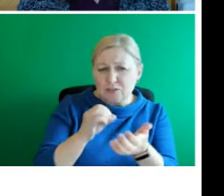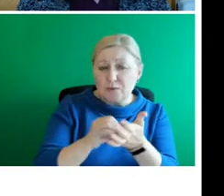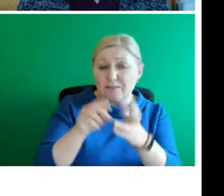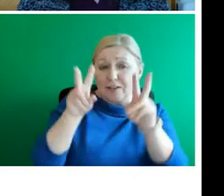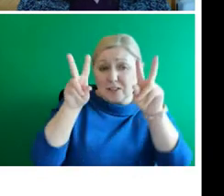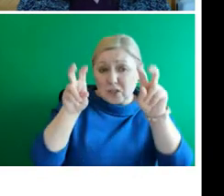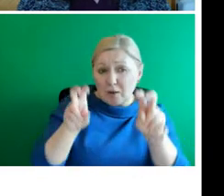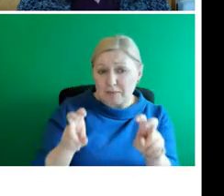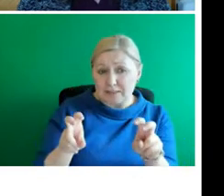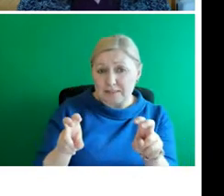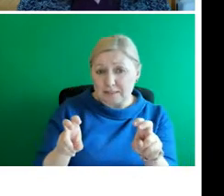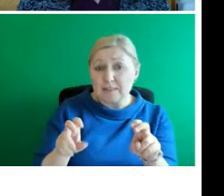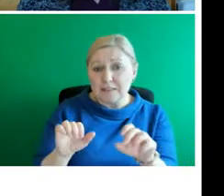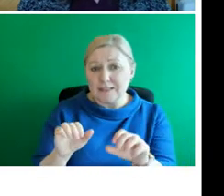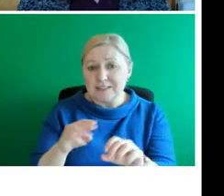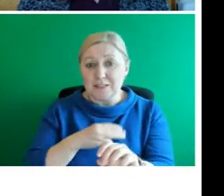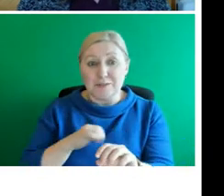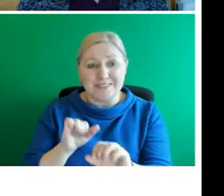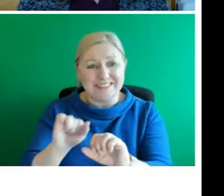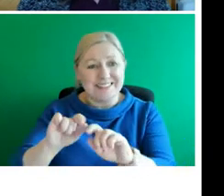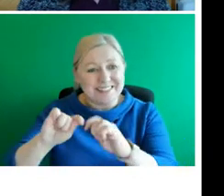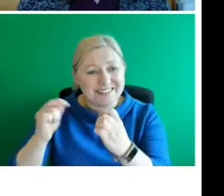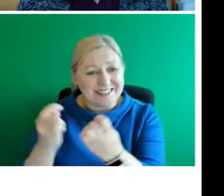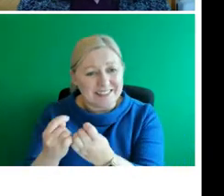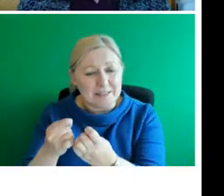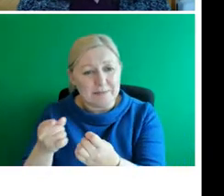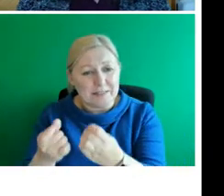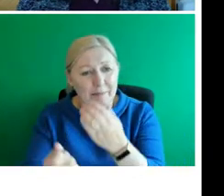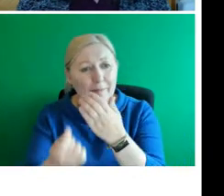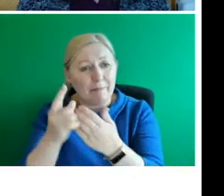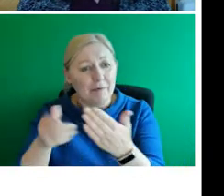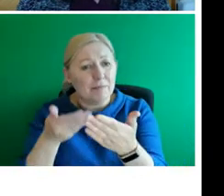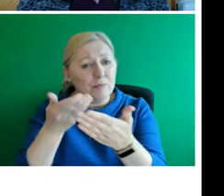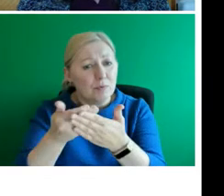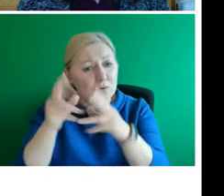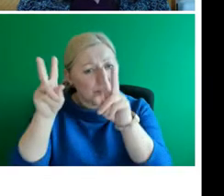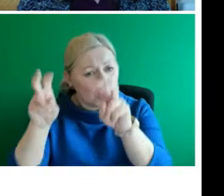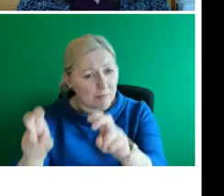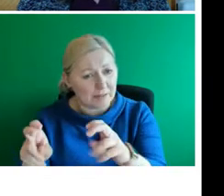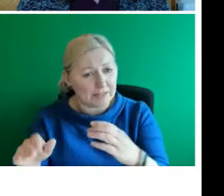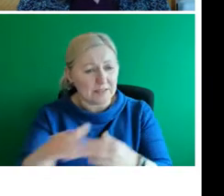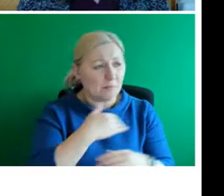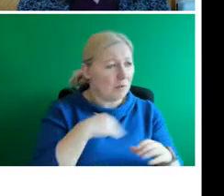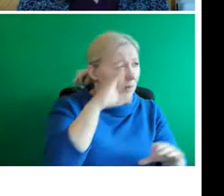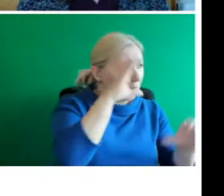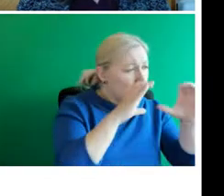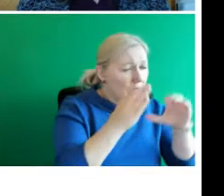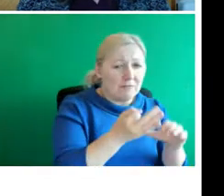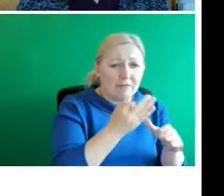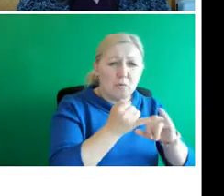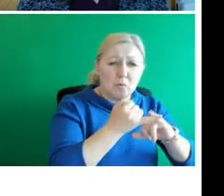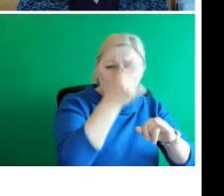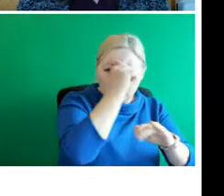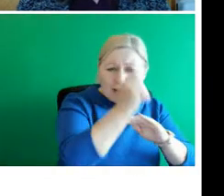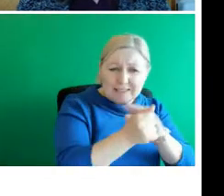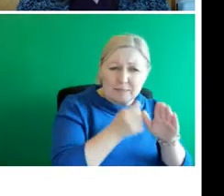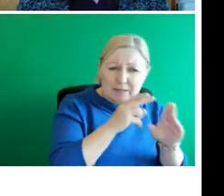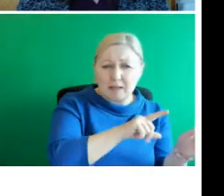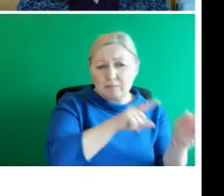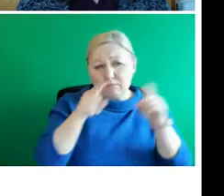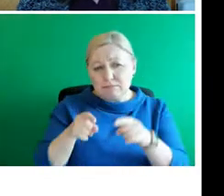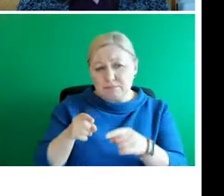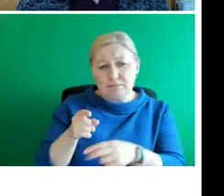teams themselves, and then we find an expert to provide the webinar. And then we also offer remote specialist support through